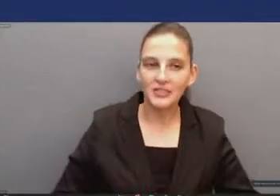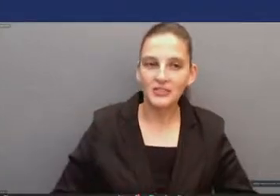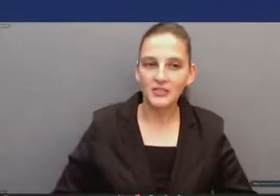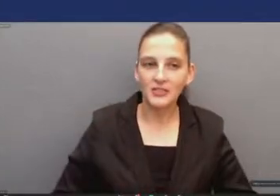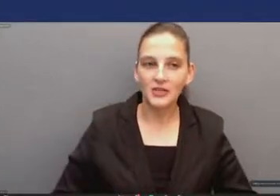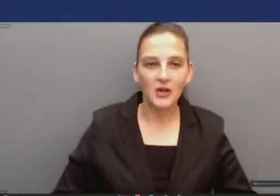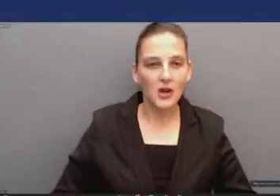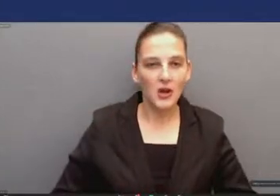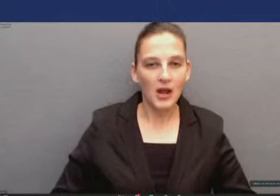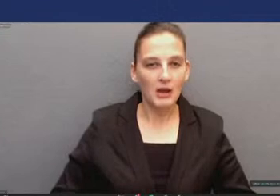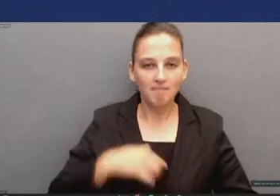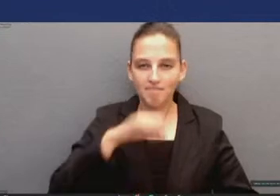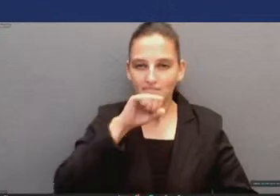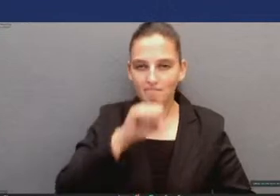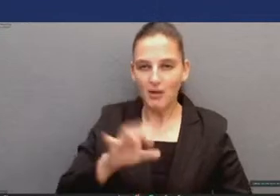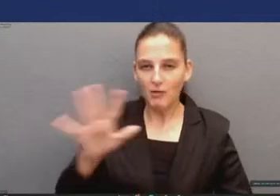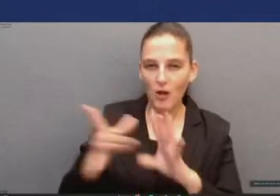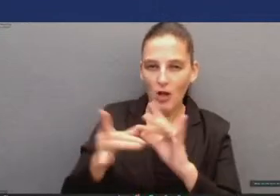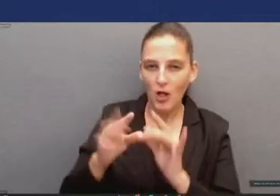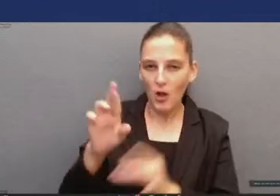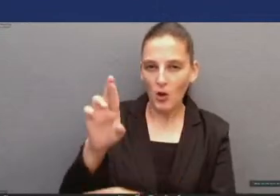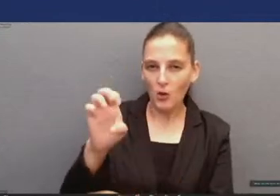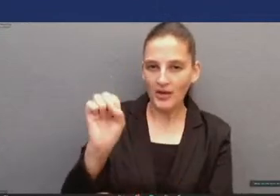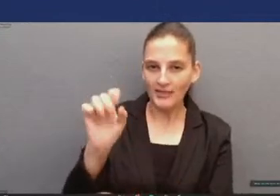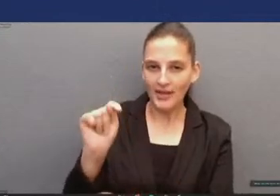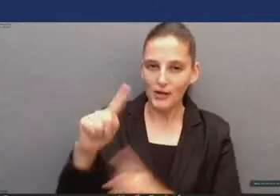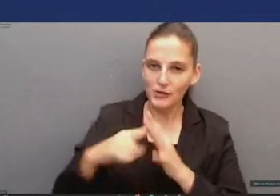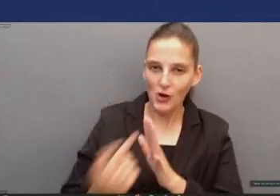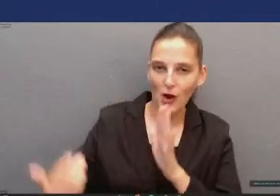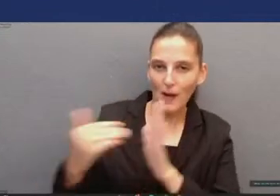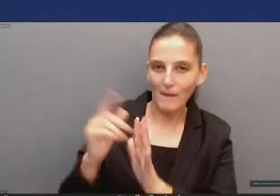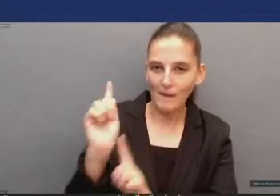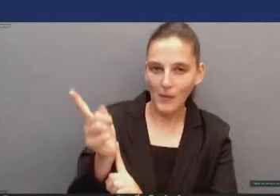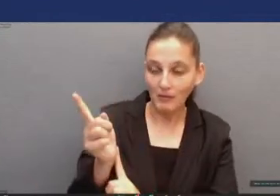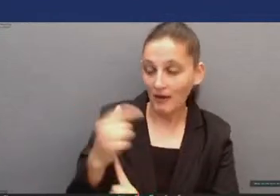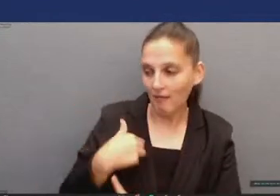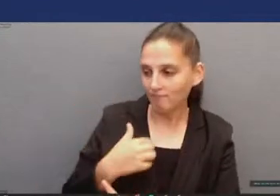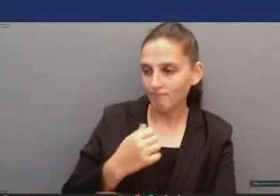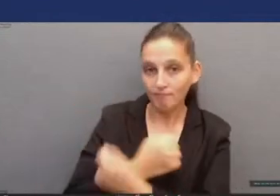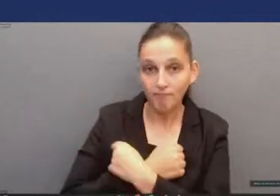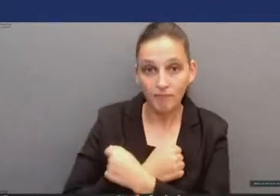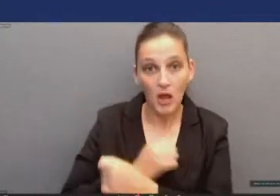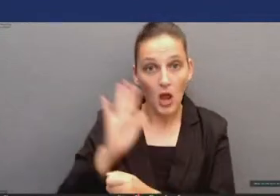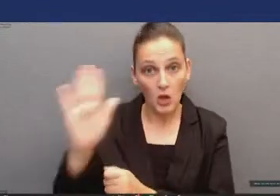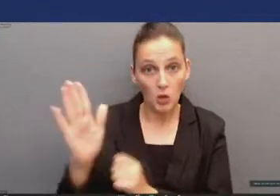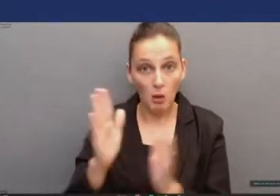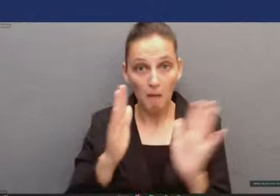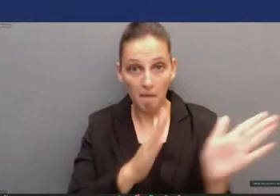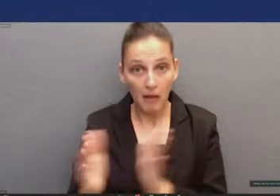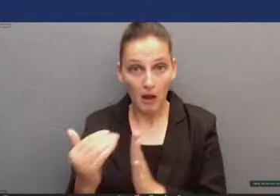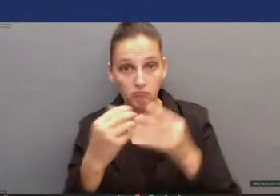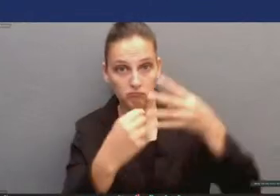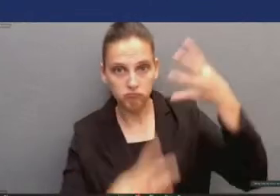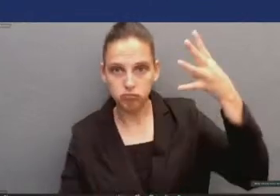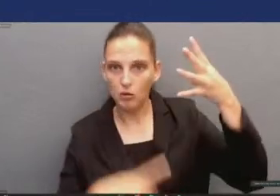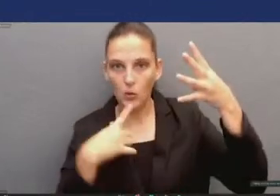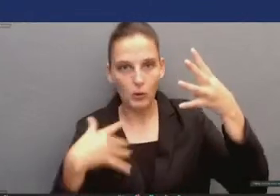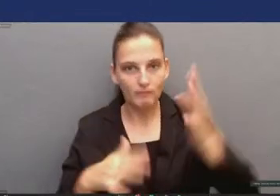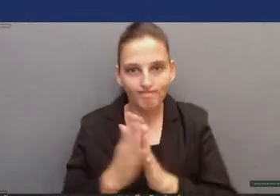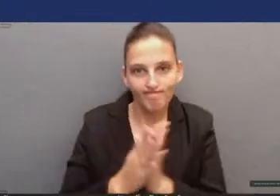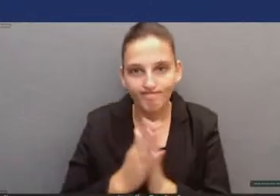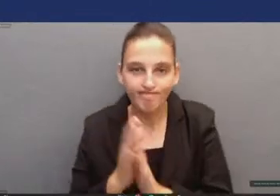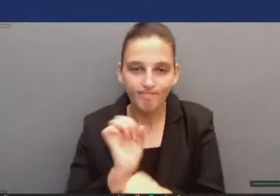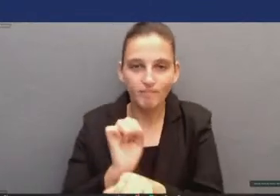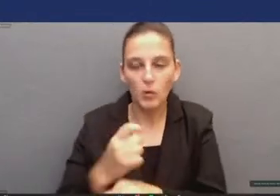moment. I love how you framed that entire conversation and your agenda, which is ambitious, but we are grateful for it.